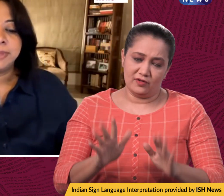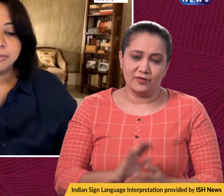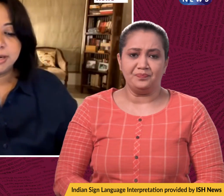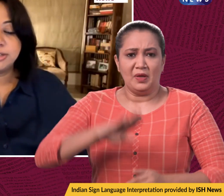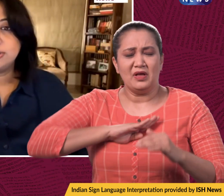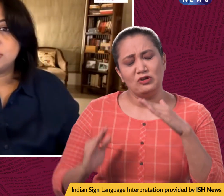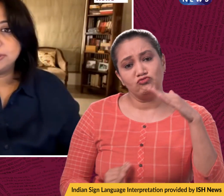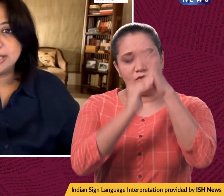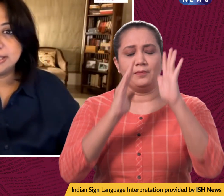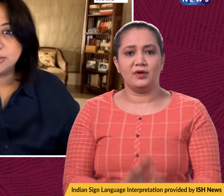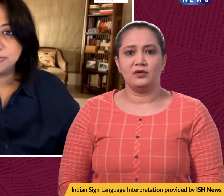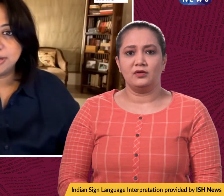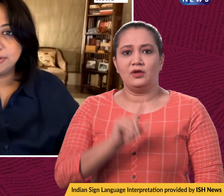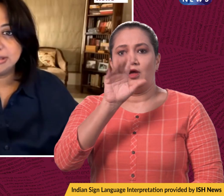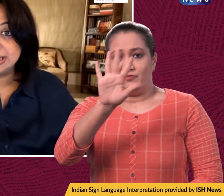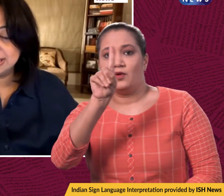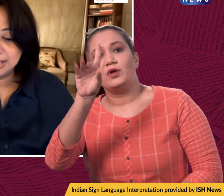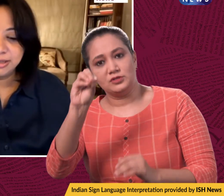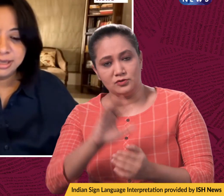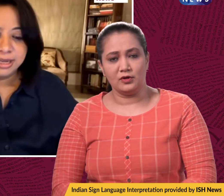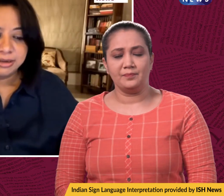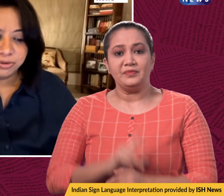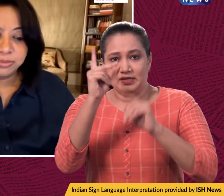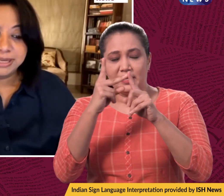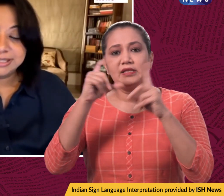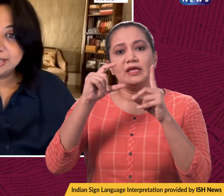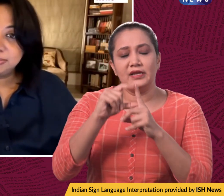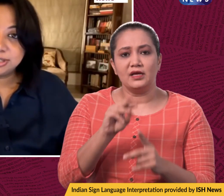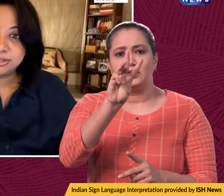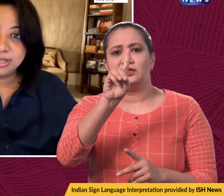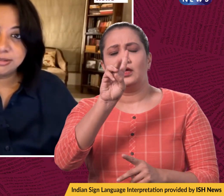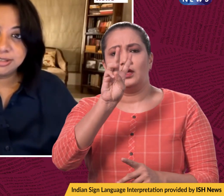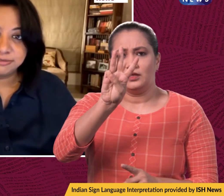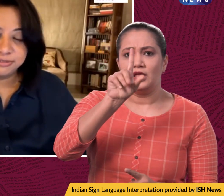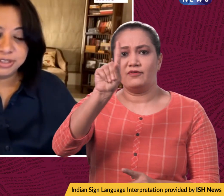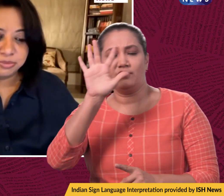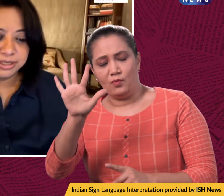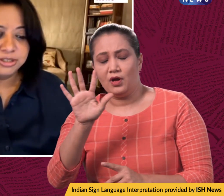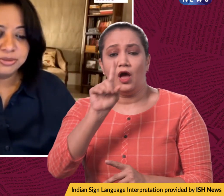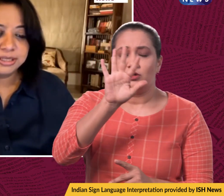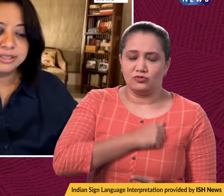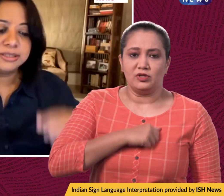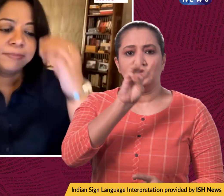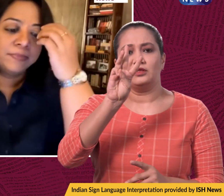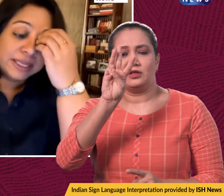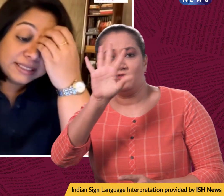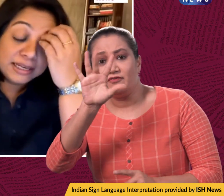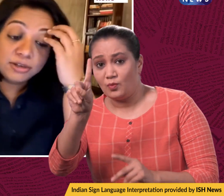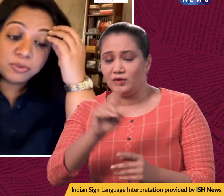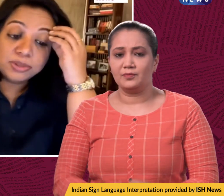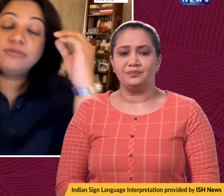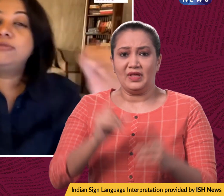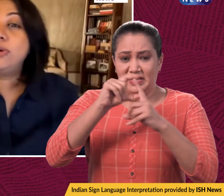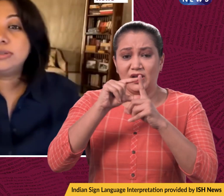variant. Maharashtra topping that list with 510, followed by Delhi, which has 351 new cases.